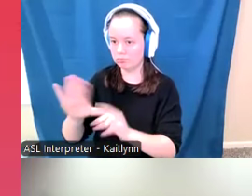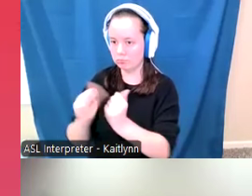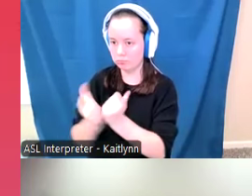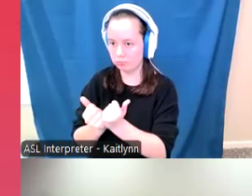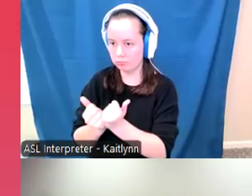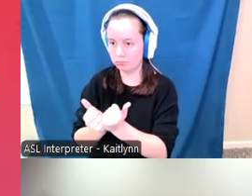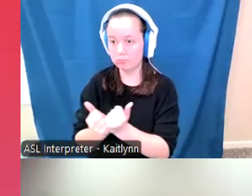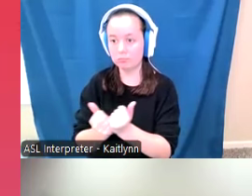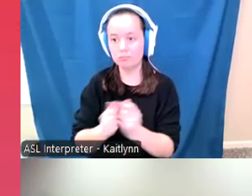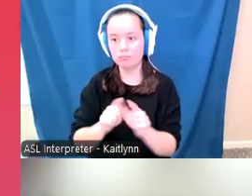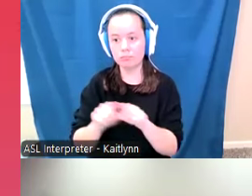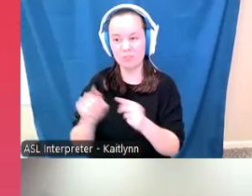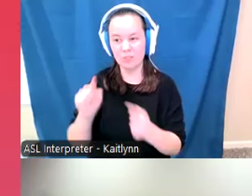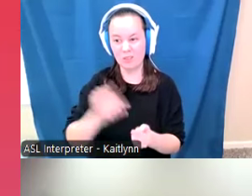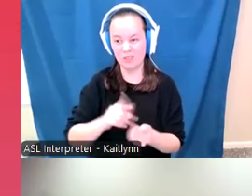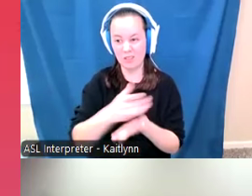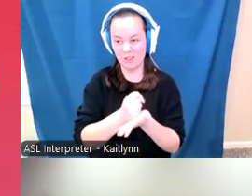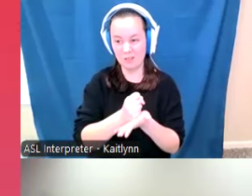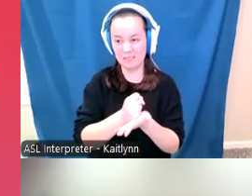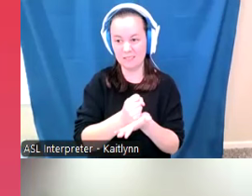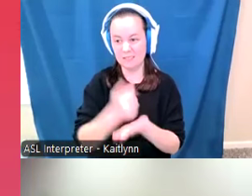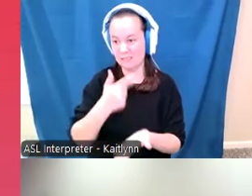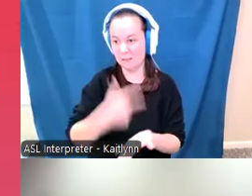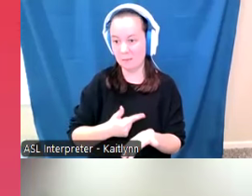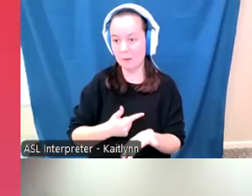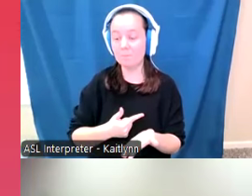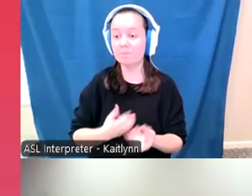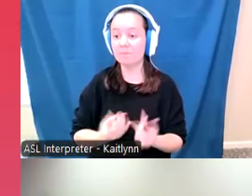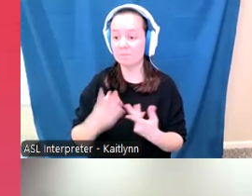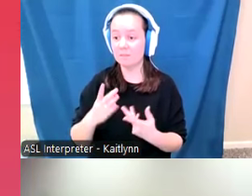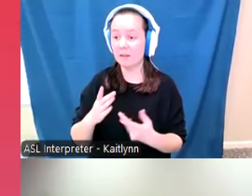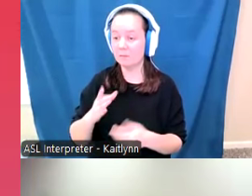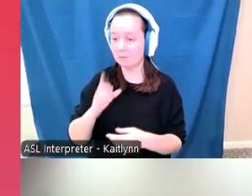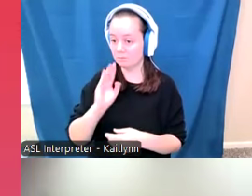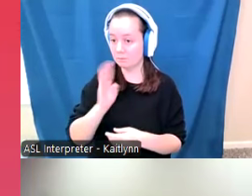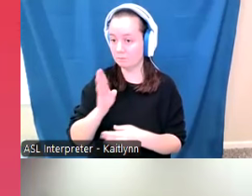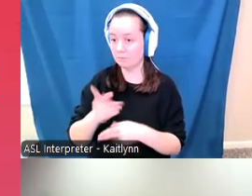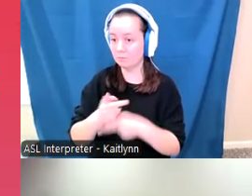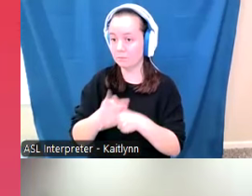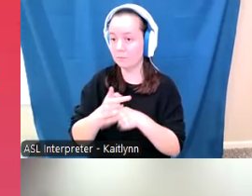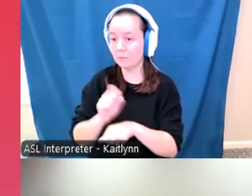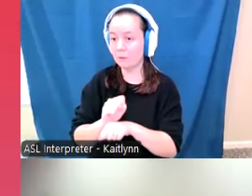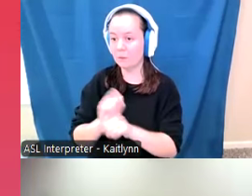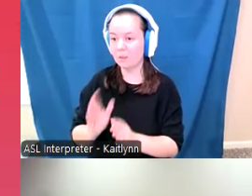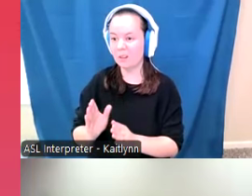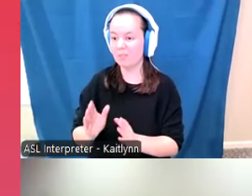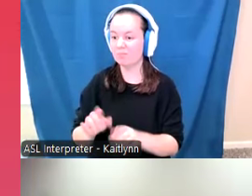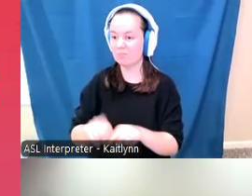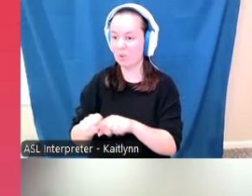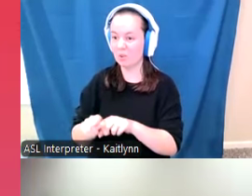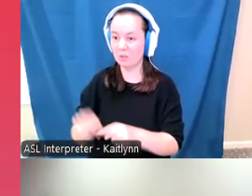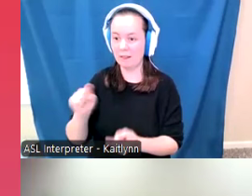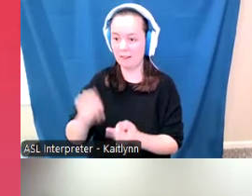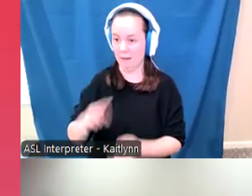In addition to low wages, many direct care professionals also lack access to essential benefits, such as